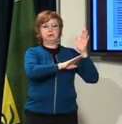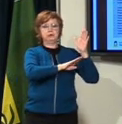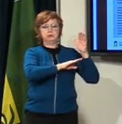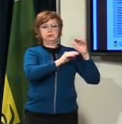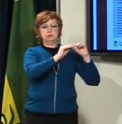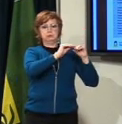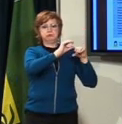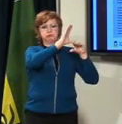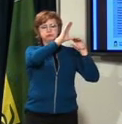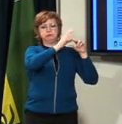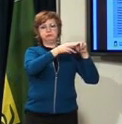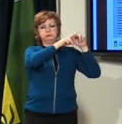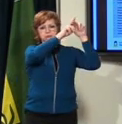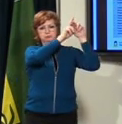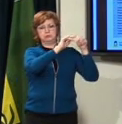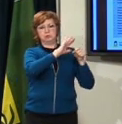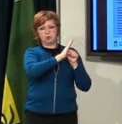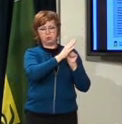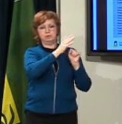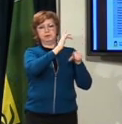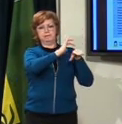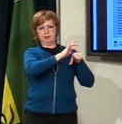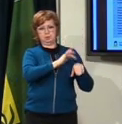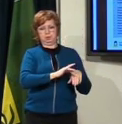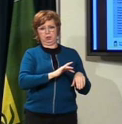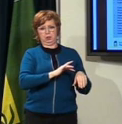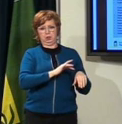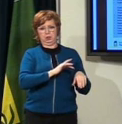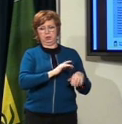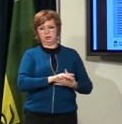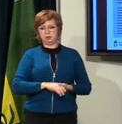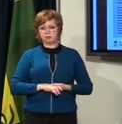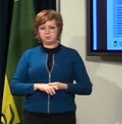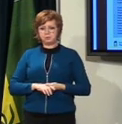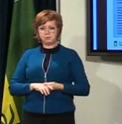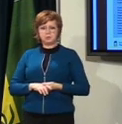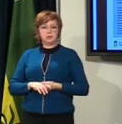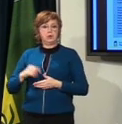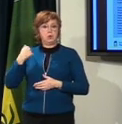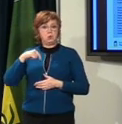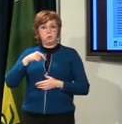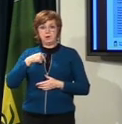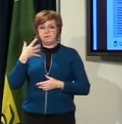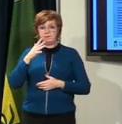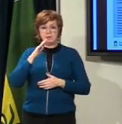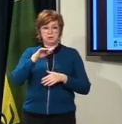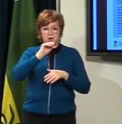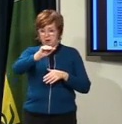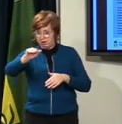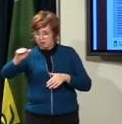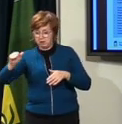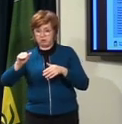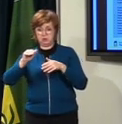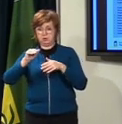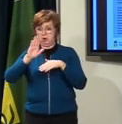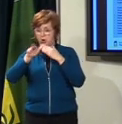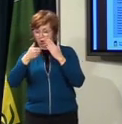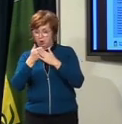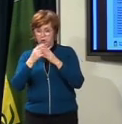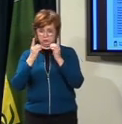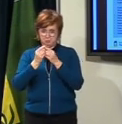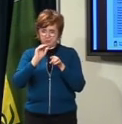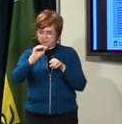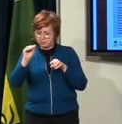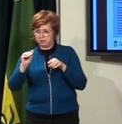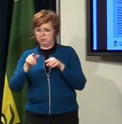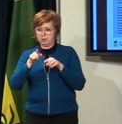leaders and operational leaders to review each service line and assess it with a lens of what is the impact